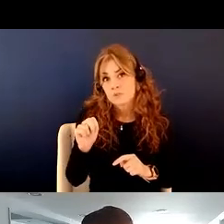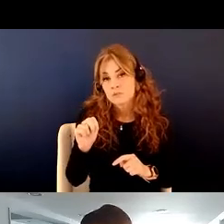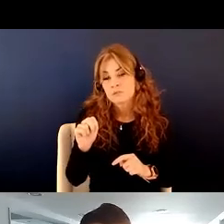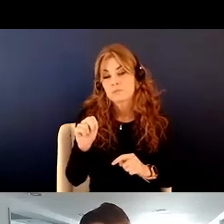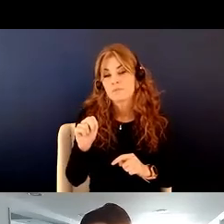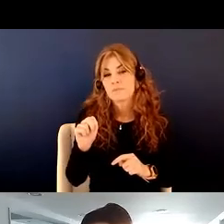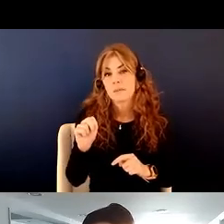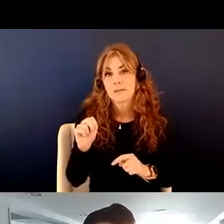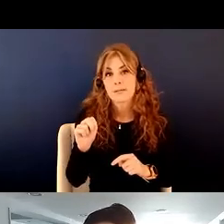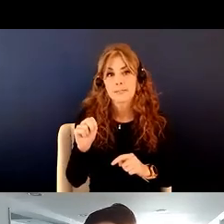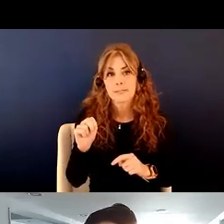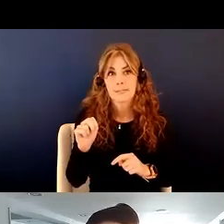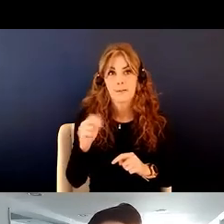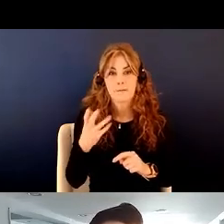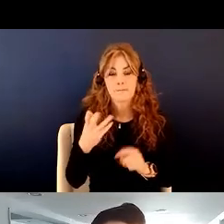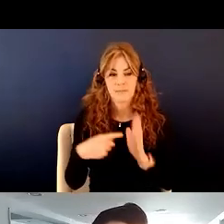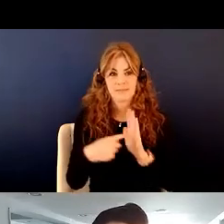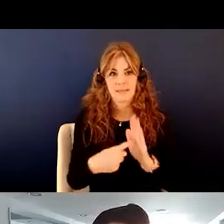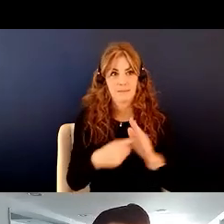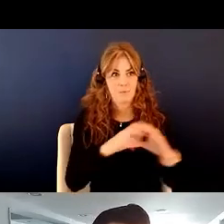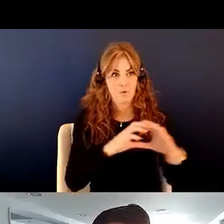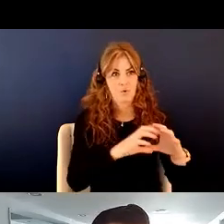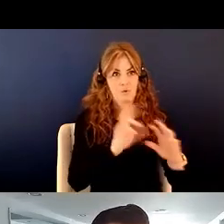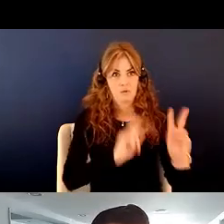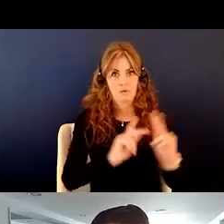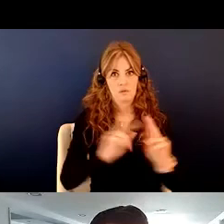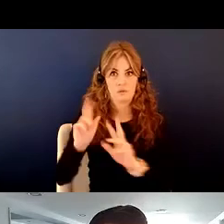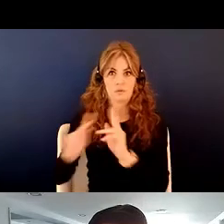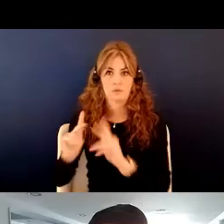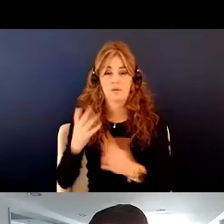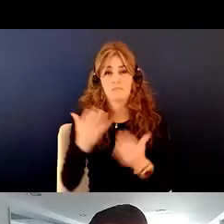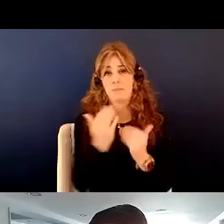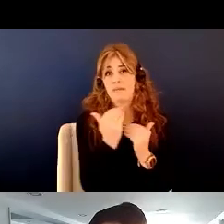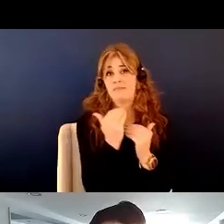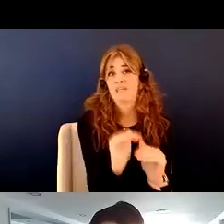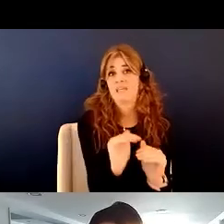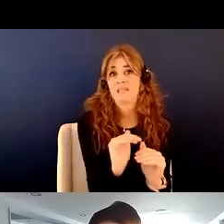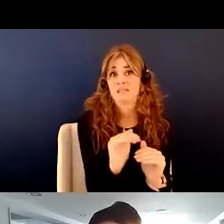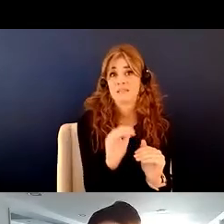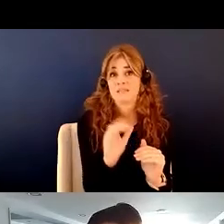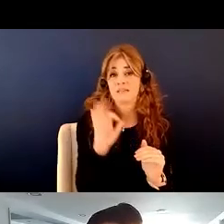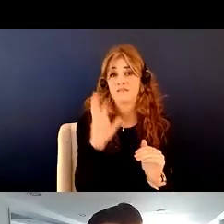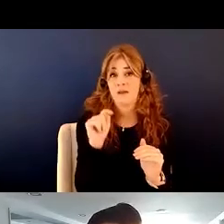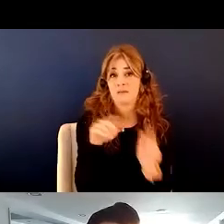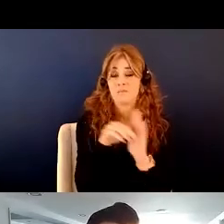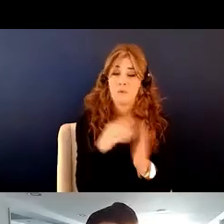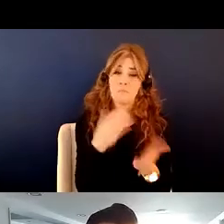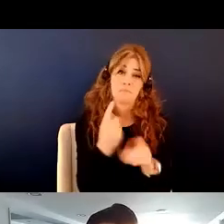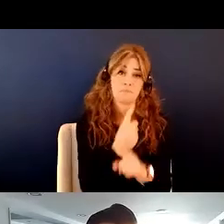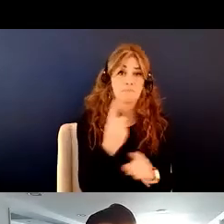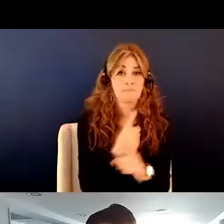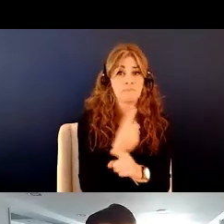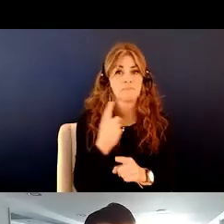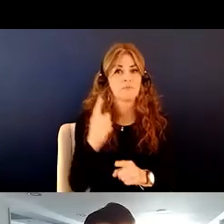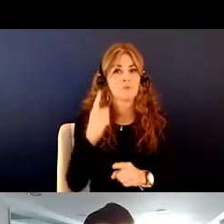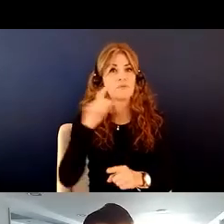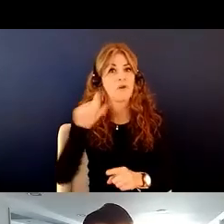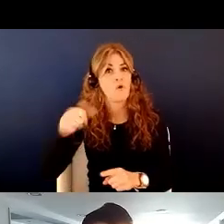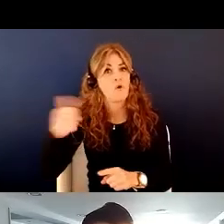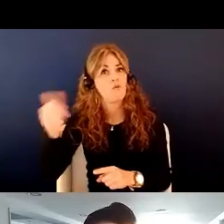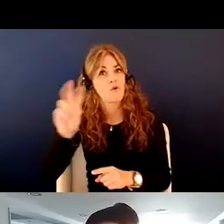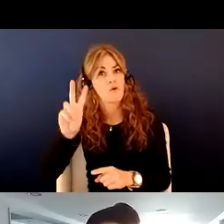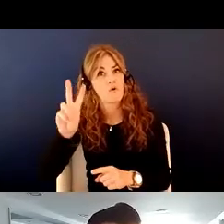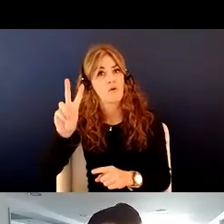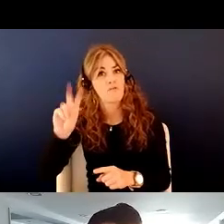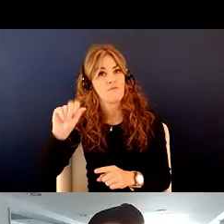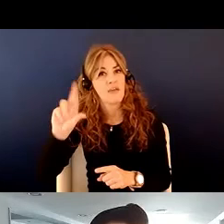is sampling variation, then maybe a fixed effects model might be appropriate. If we think there are other potential sources of variation that